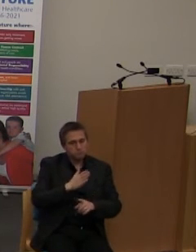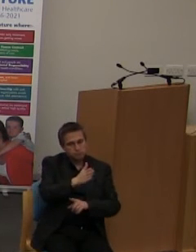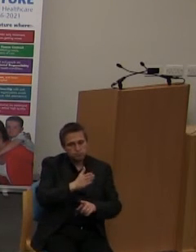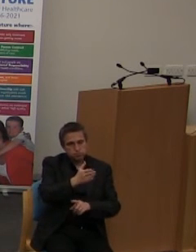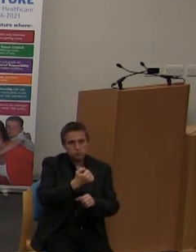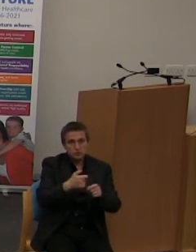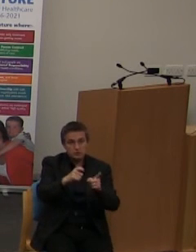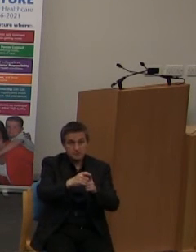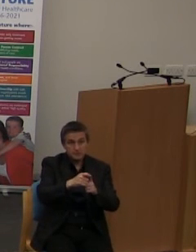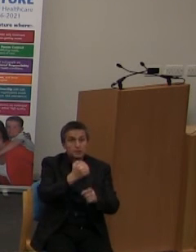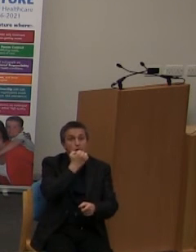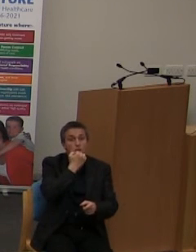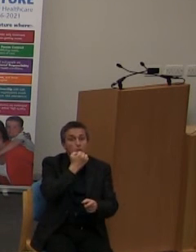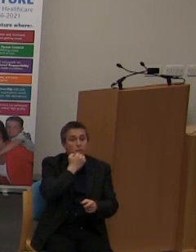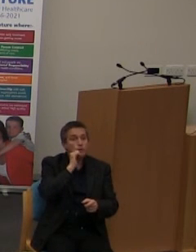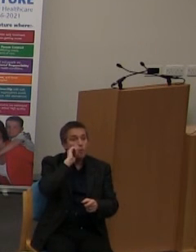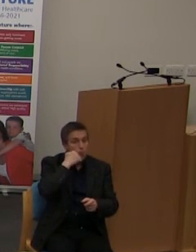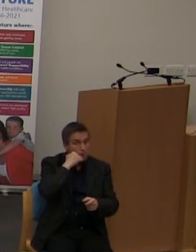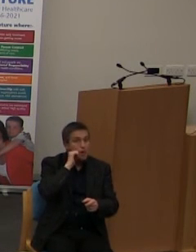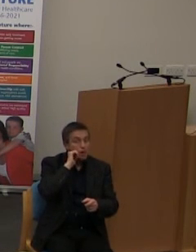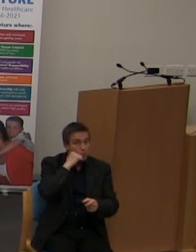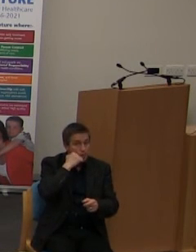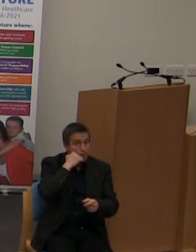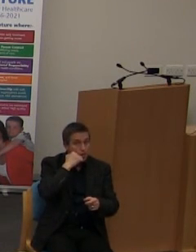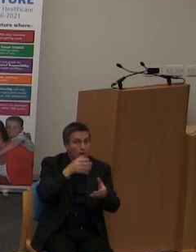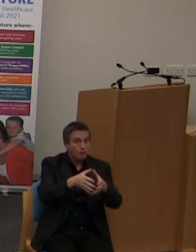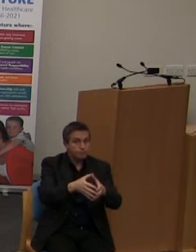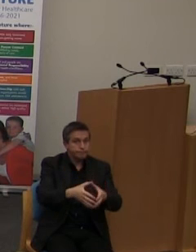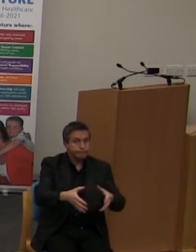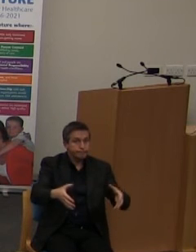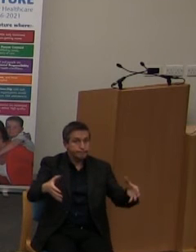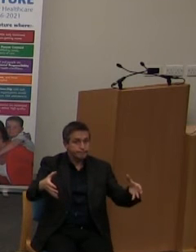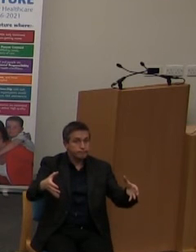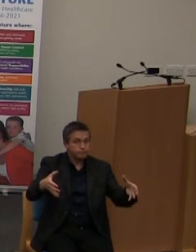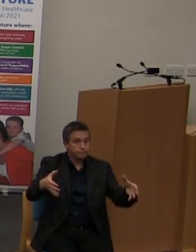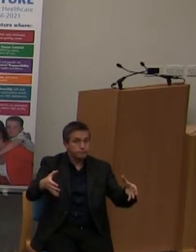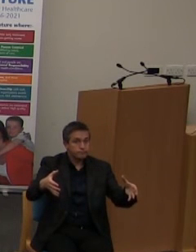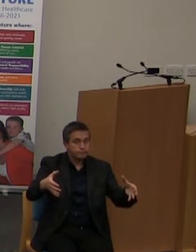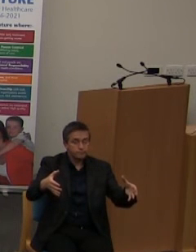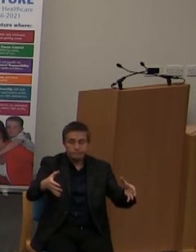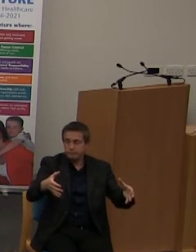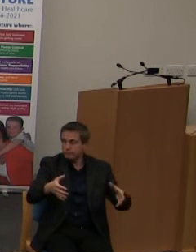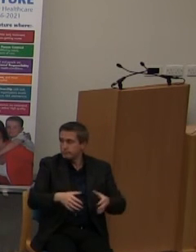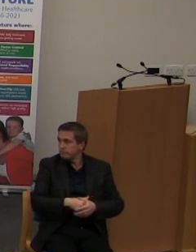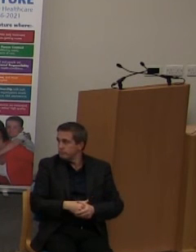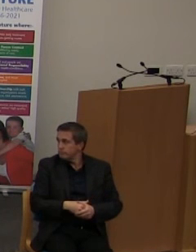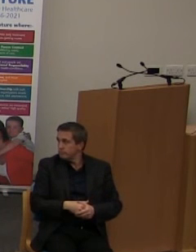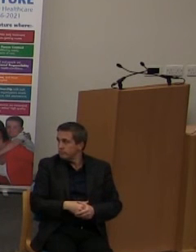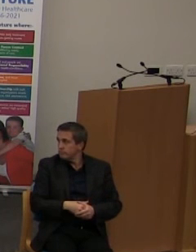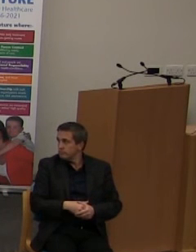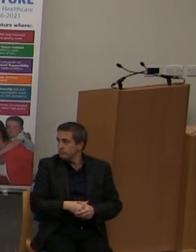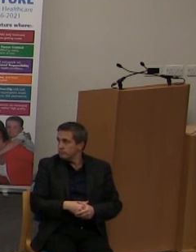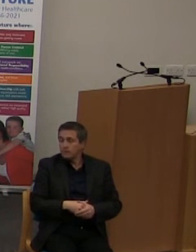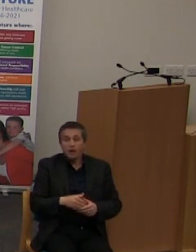longer term, the medium to longer term, that these challenges that are current at the moment are addressed, and also some